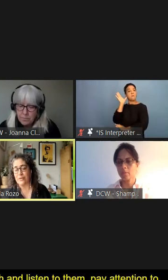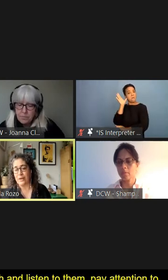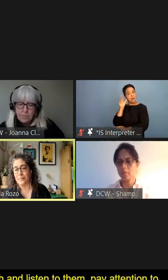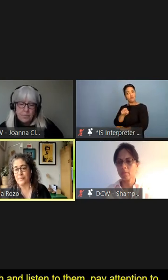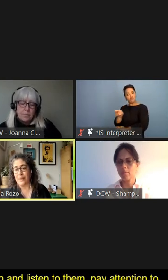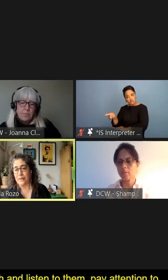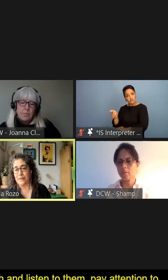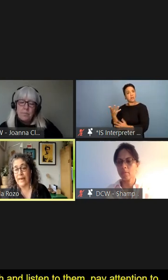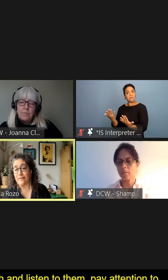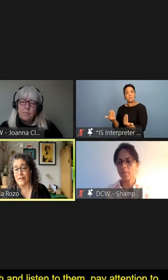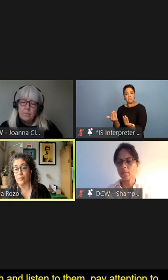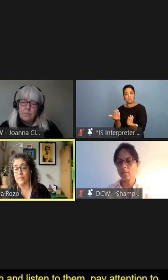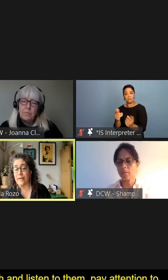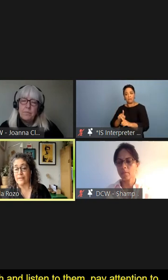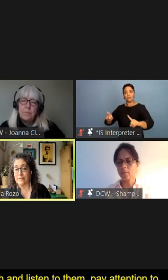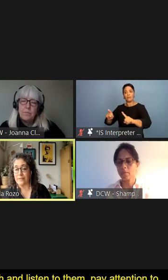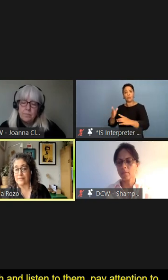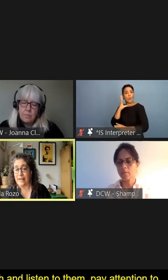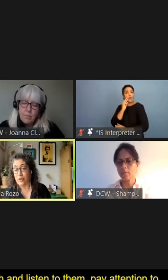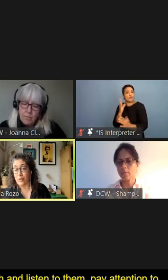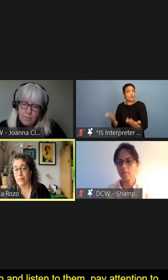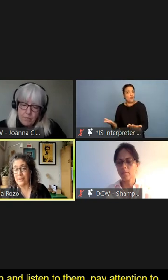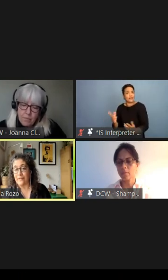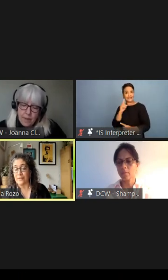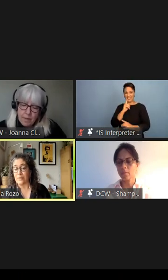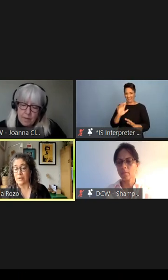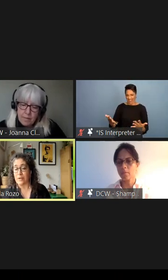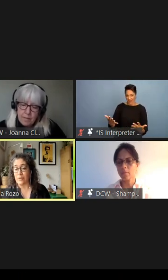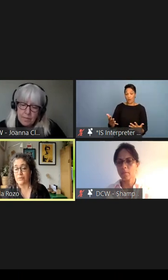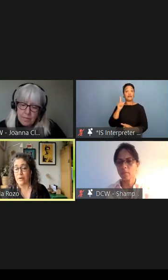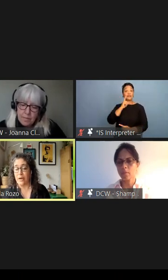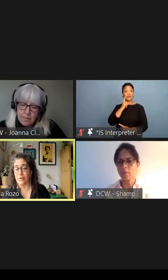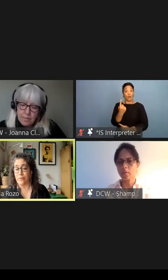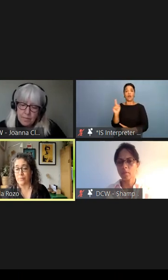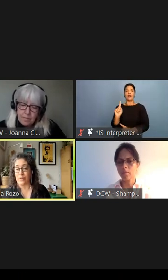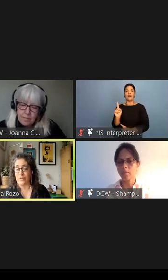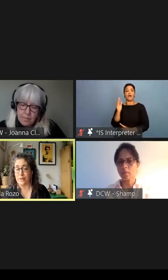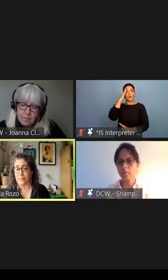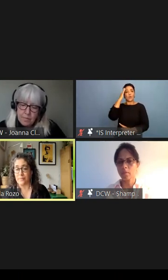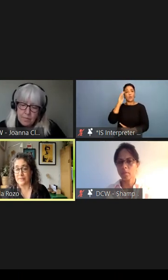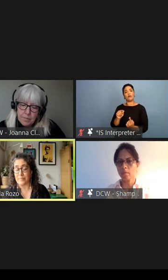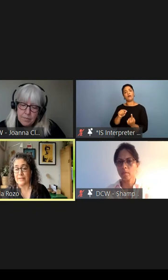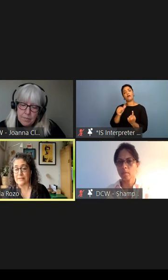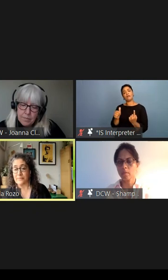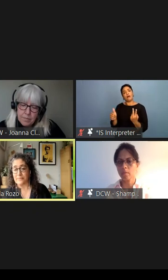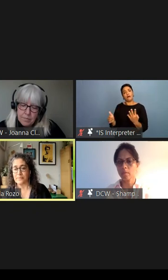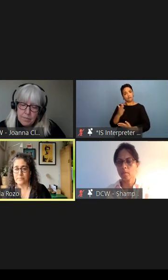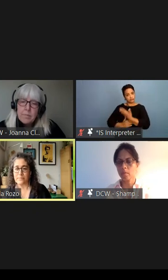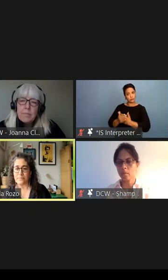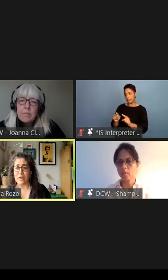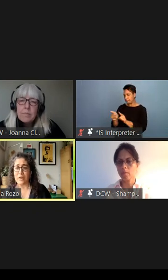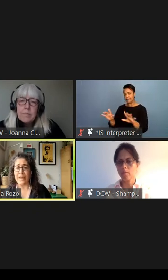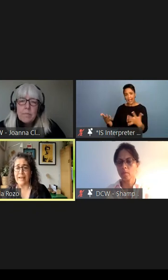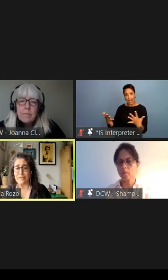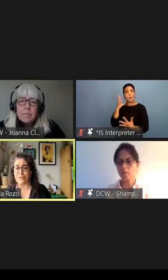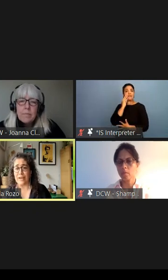about living with deafness in this case, but not only deafness, also other forms of disability.